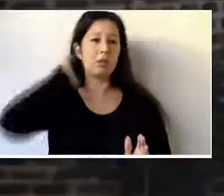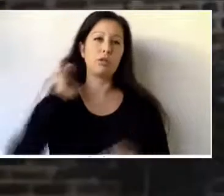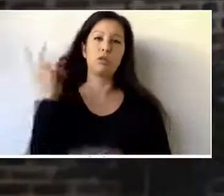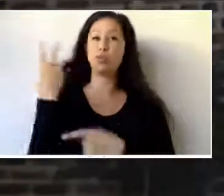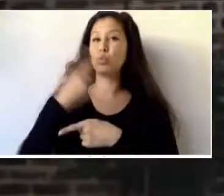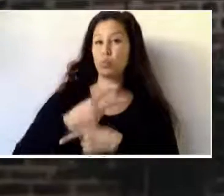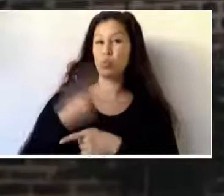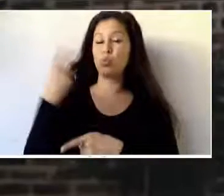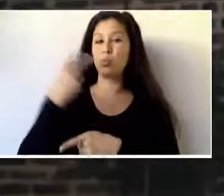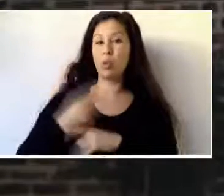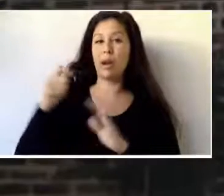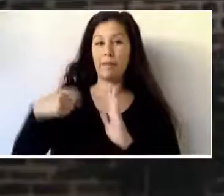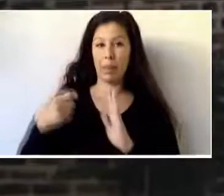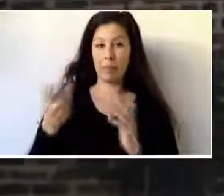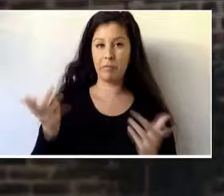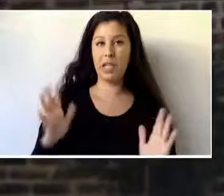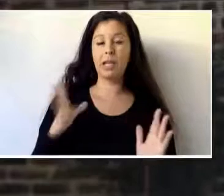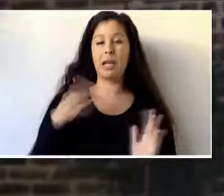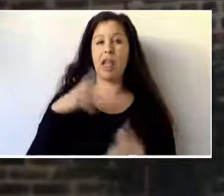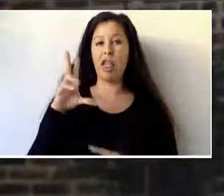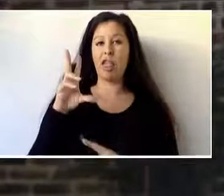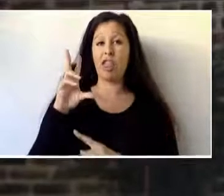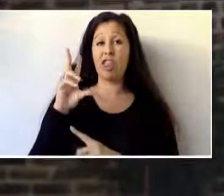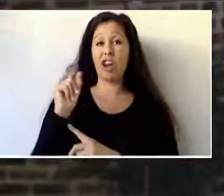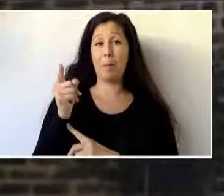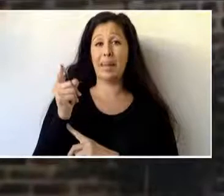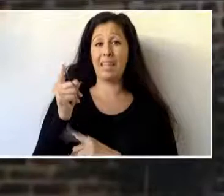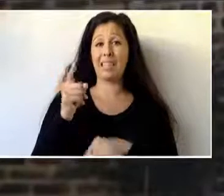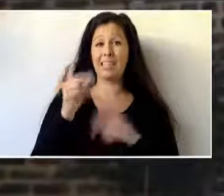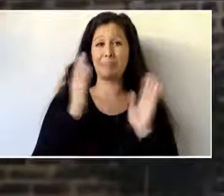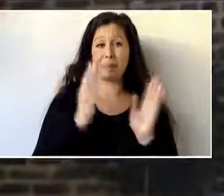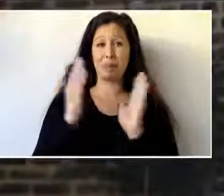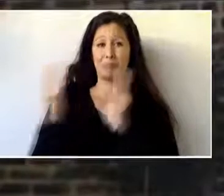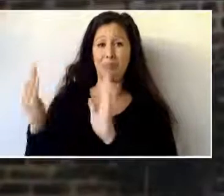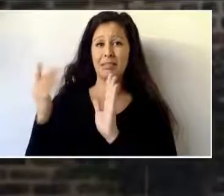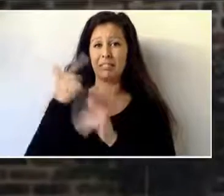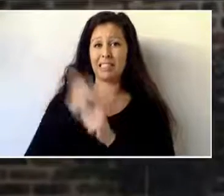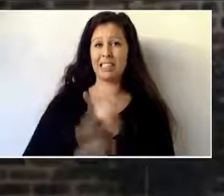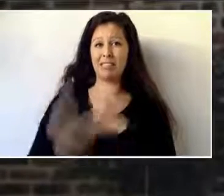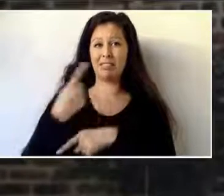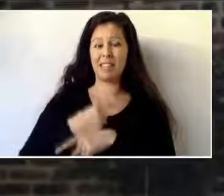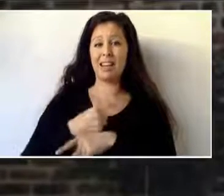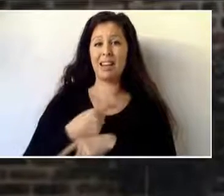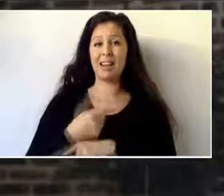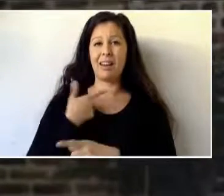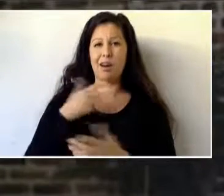2 days. We had 2 days to film, and we had 30-minute tidal windows for the 2 days to film.